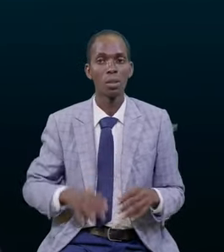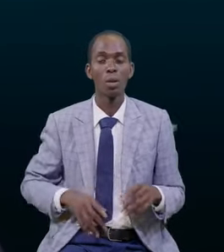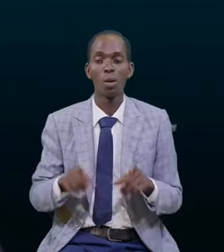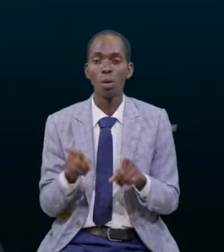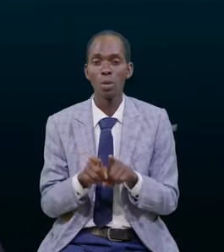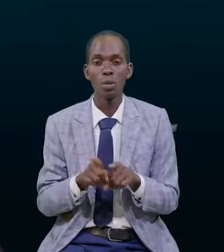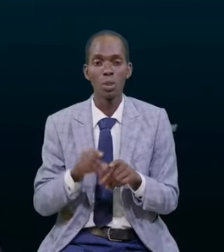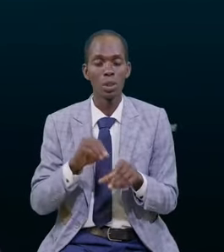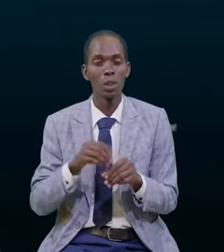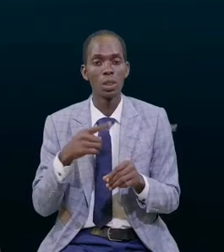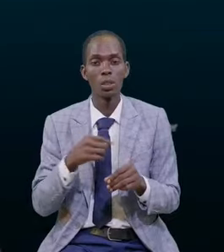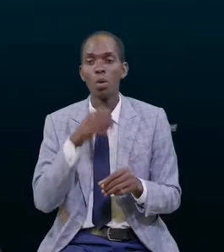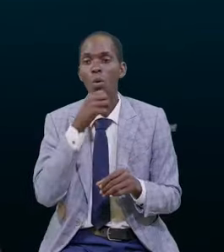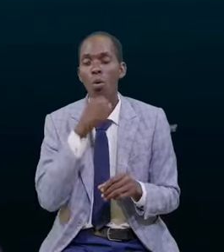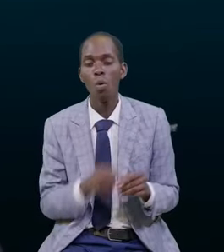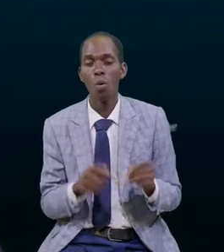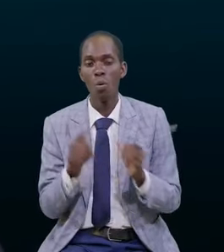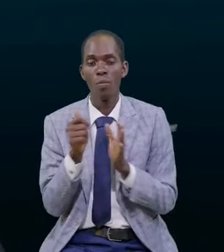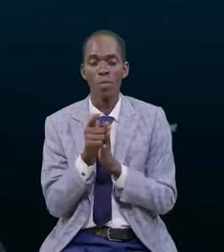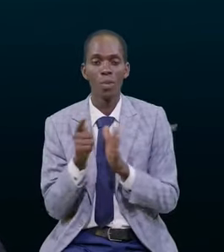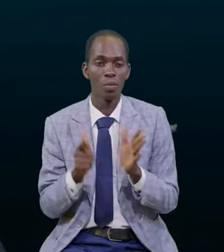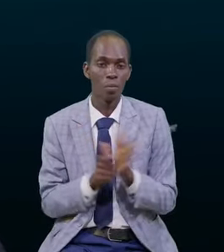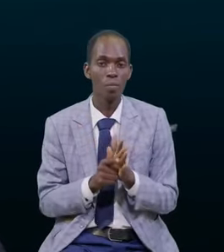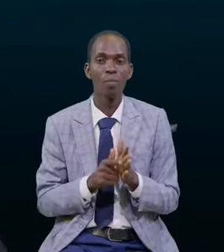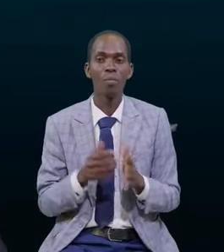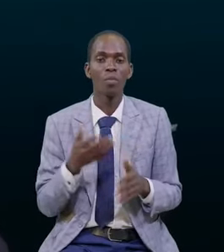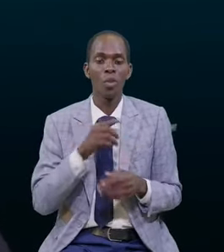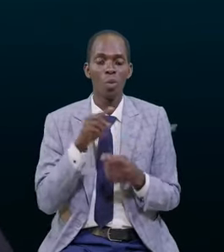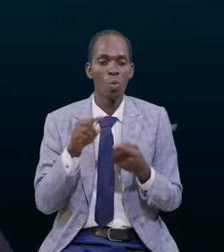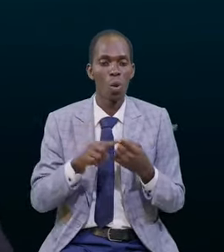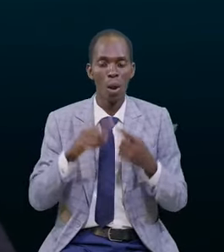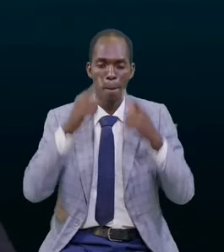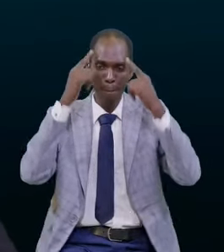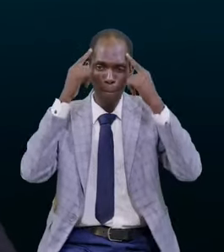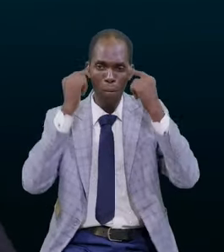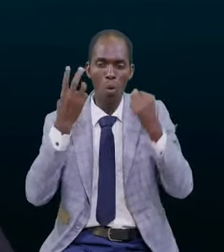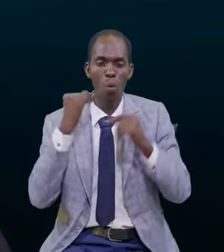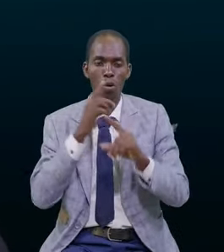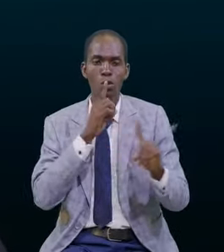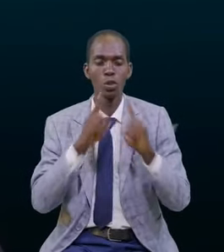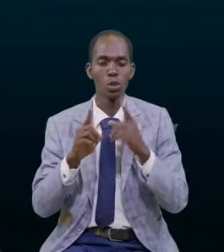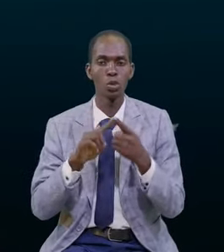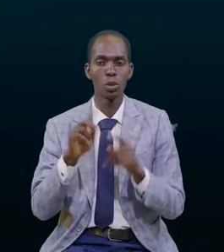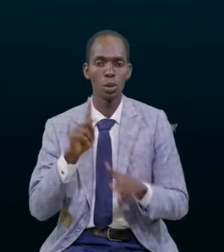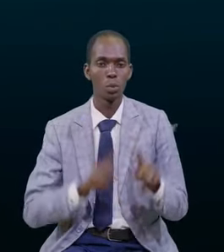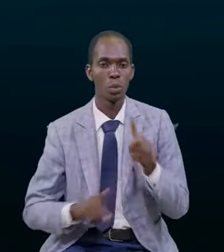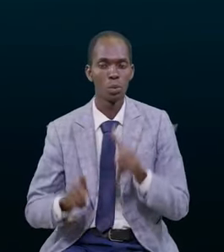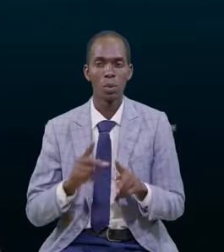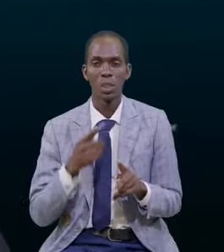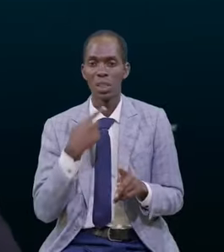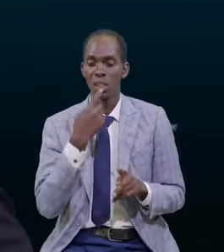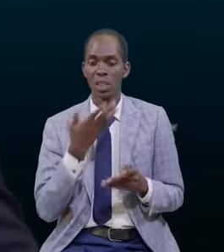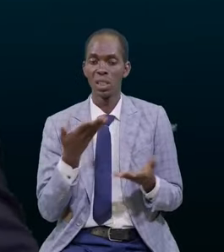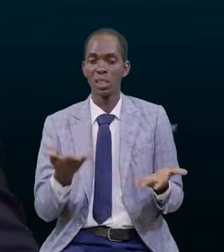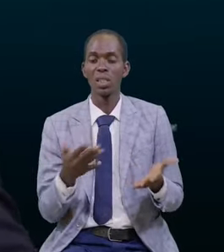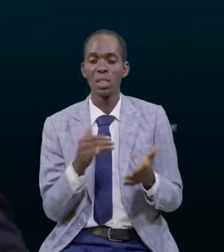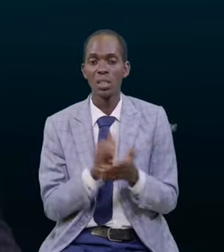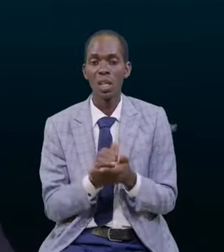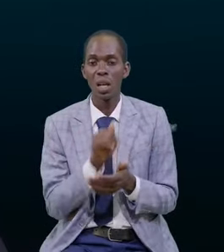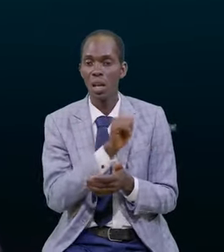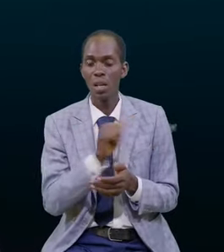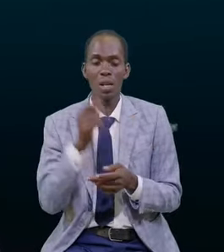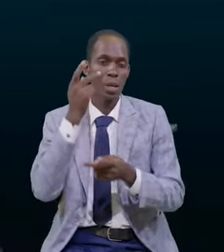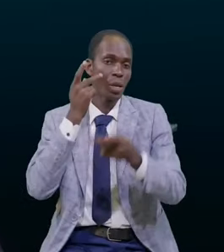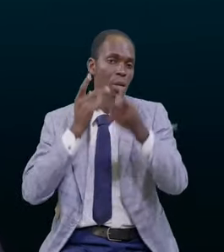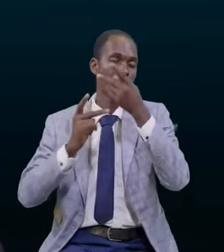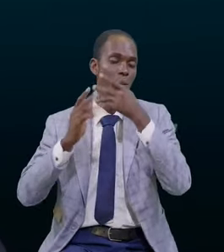Testament when Moses was speaking to the people he made it clear that a prophet was going to come after him that